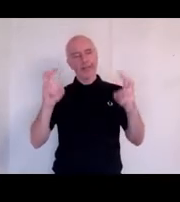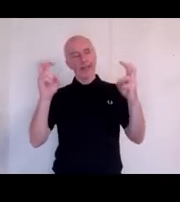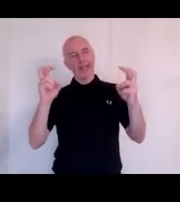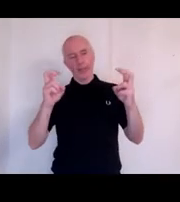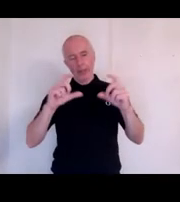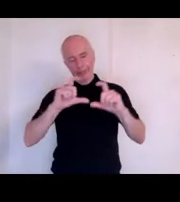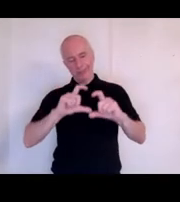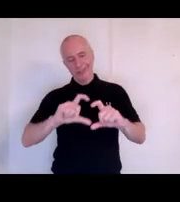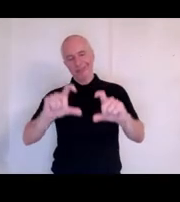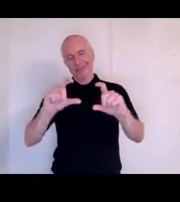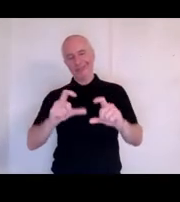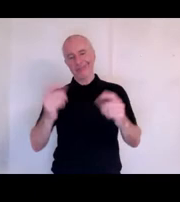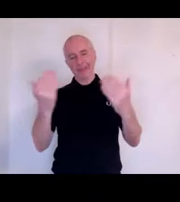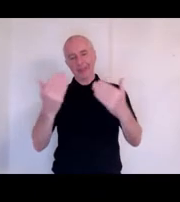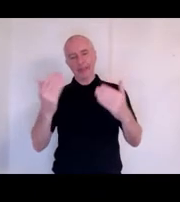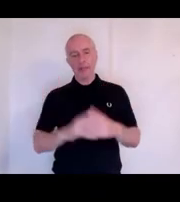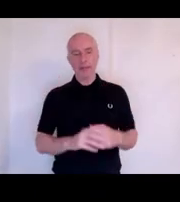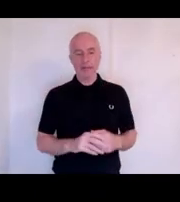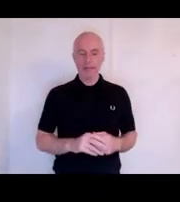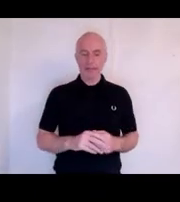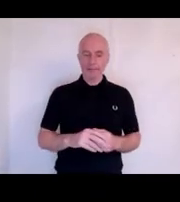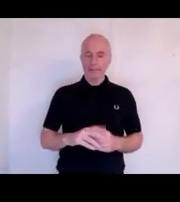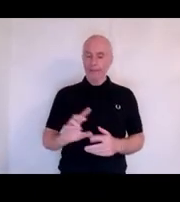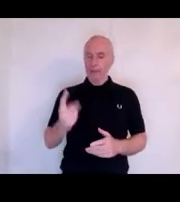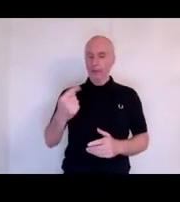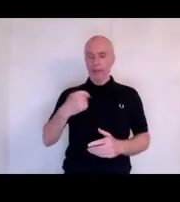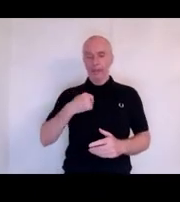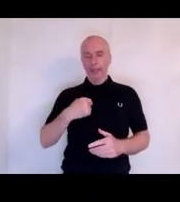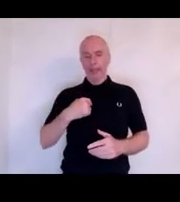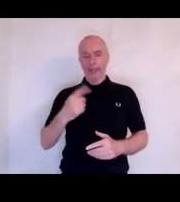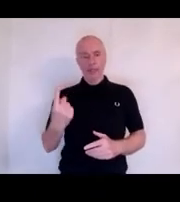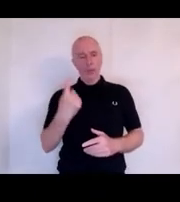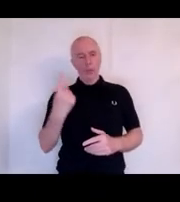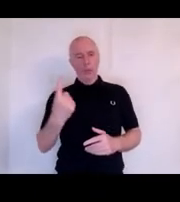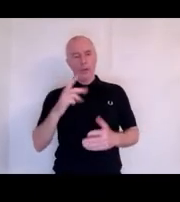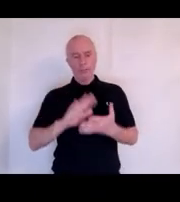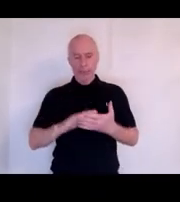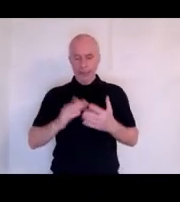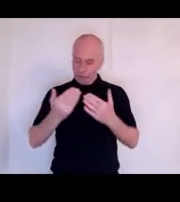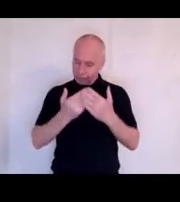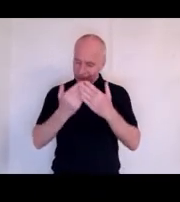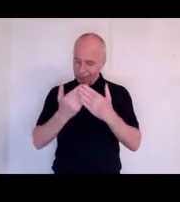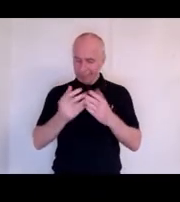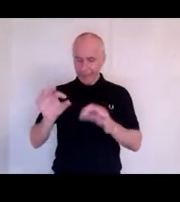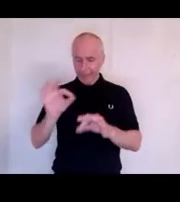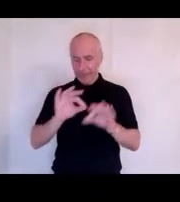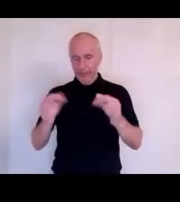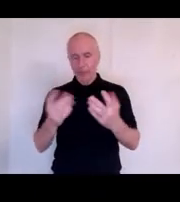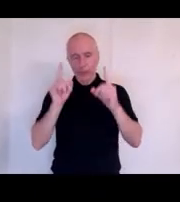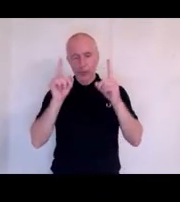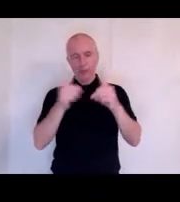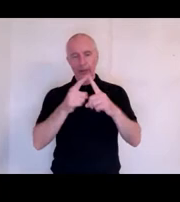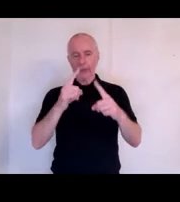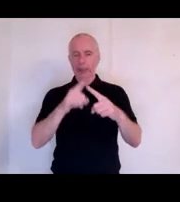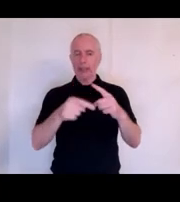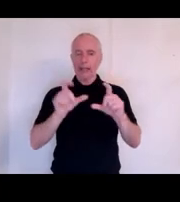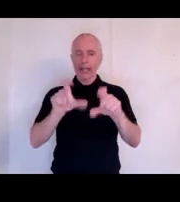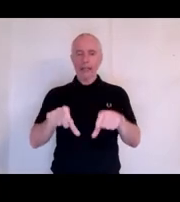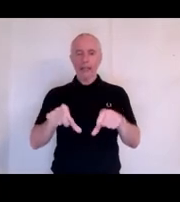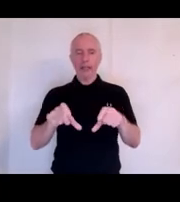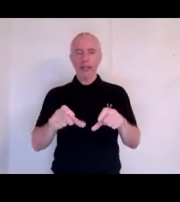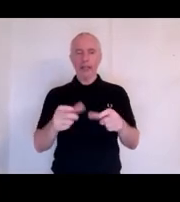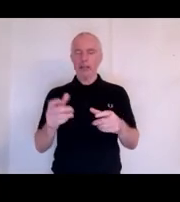But first, a bit about myself. I studied physics at the University of Exeter about a decade ago now, which